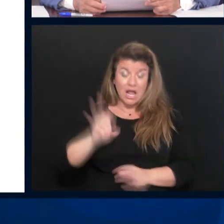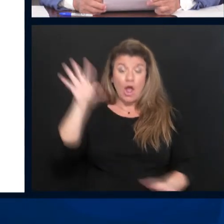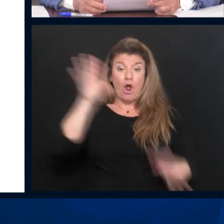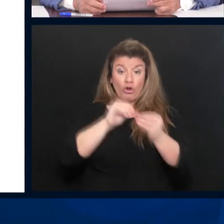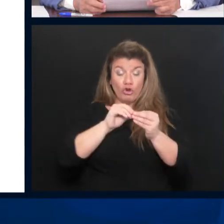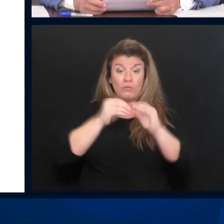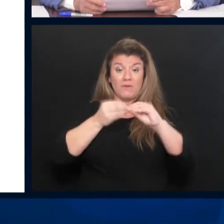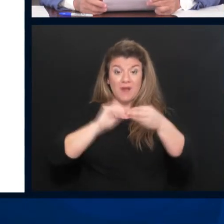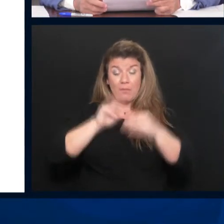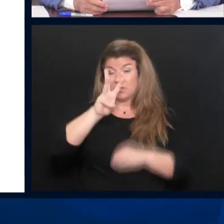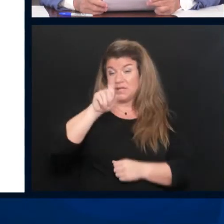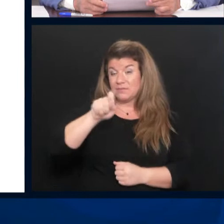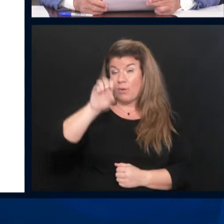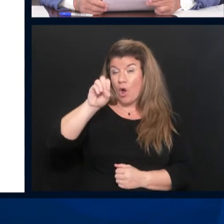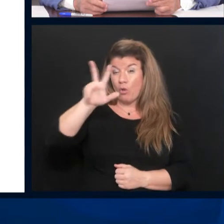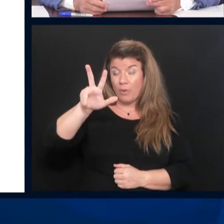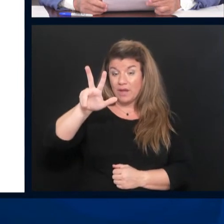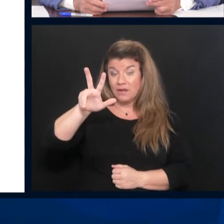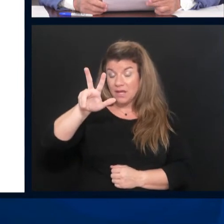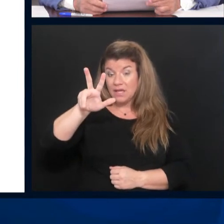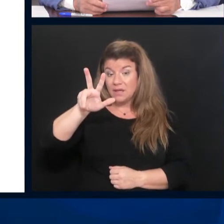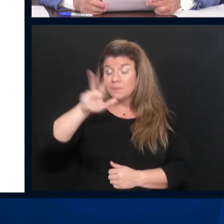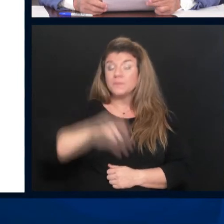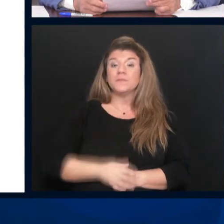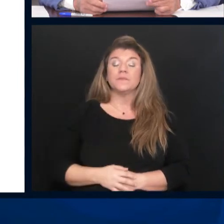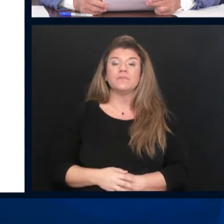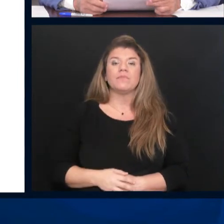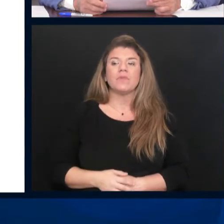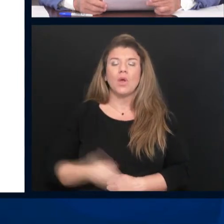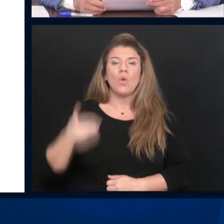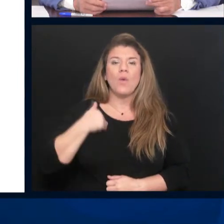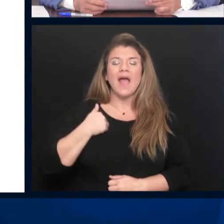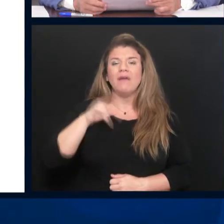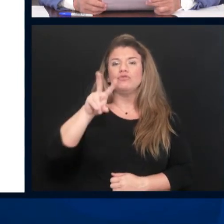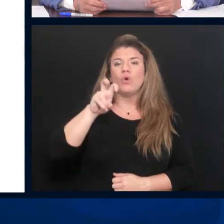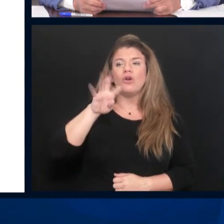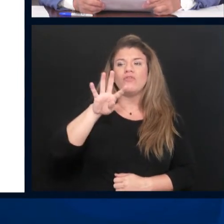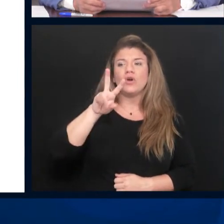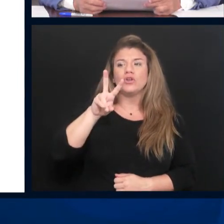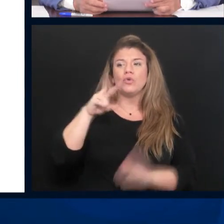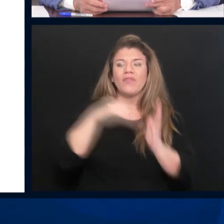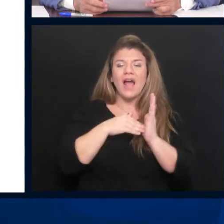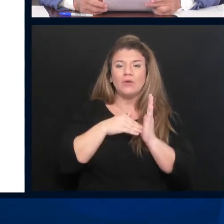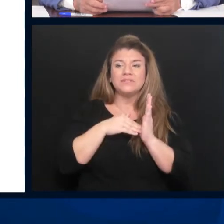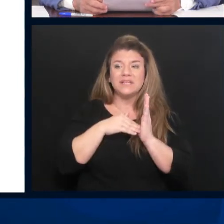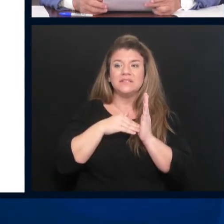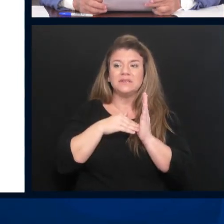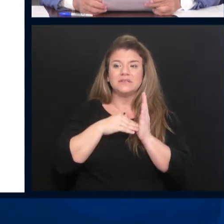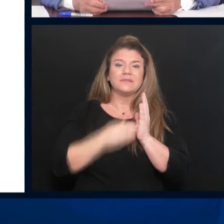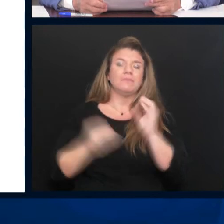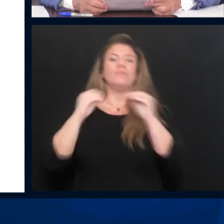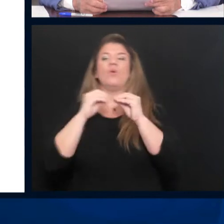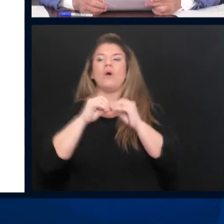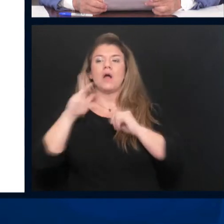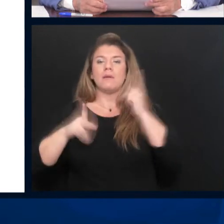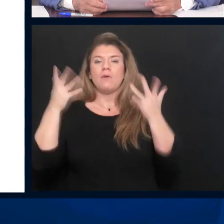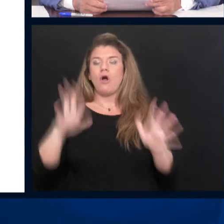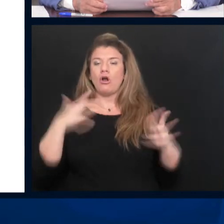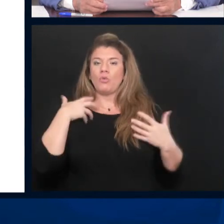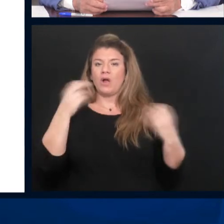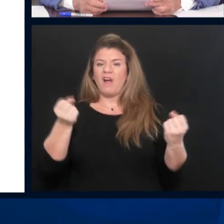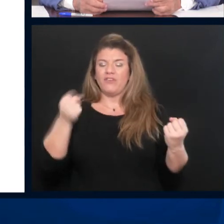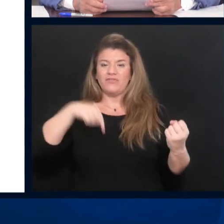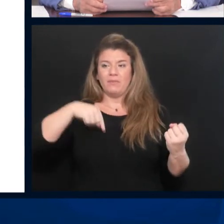rate is at 6.03. We have 242,000 plus people that have recovered from this in